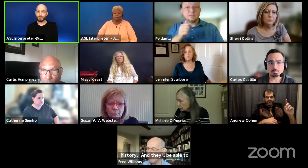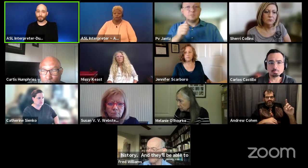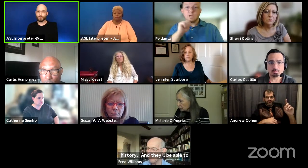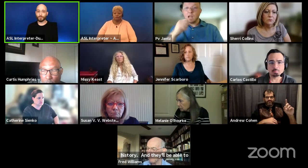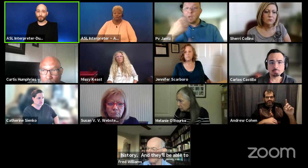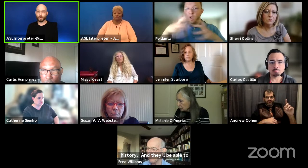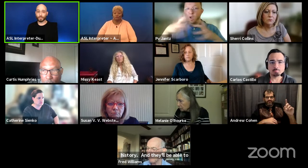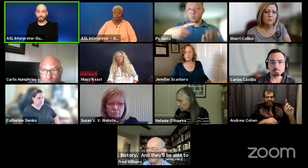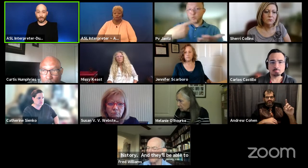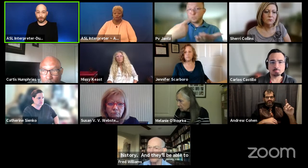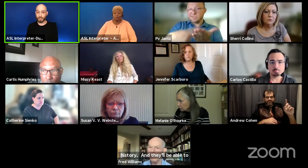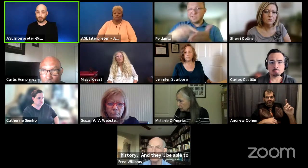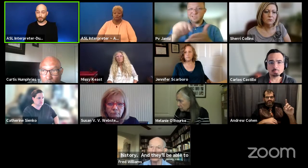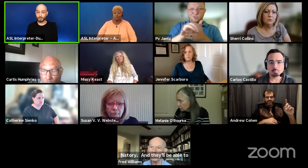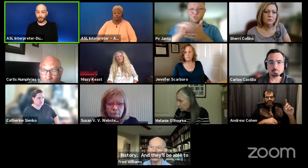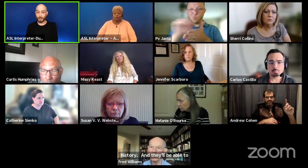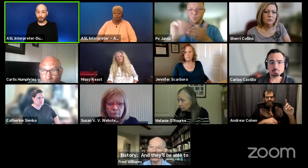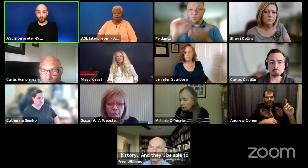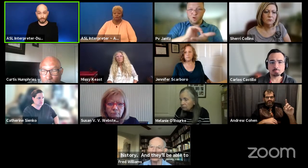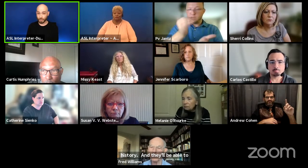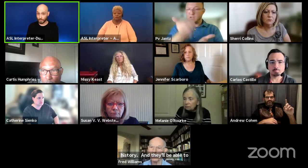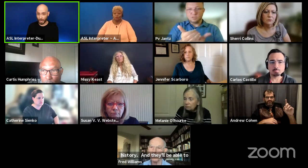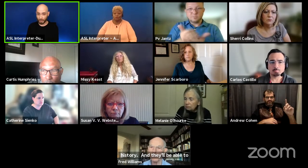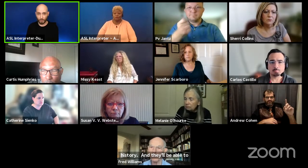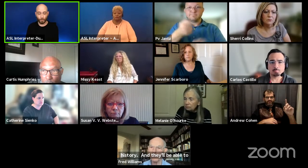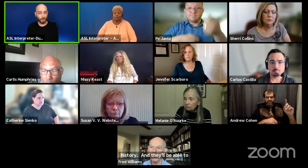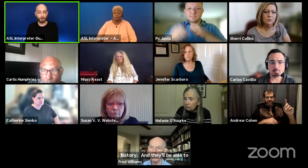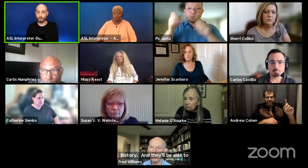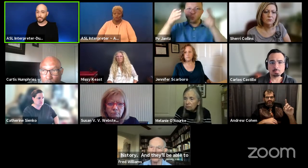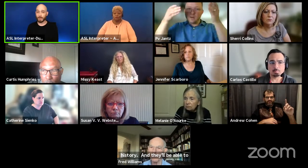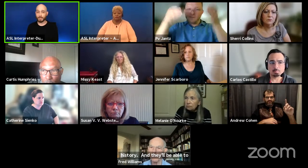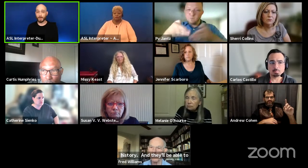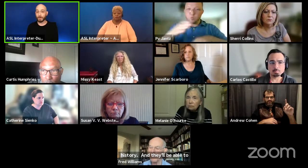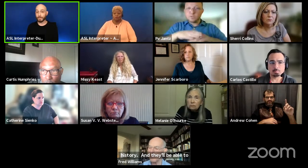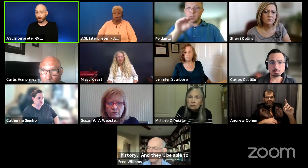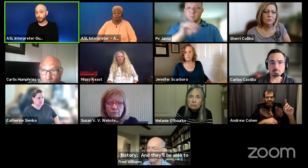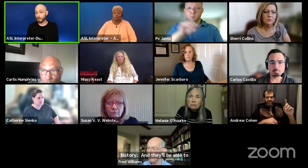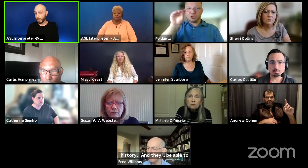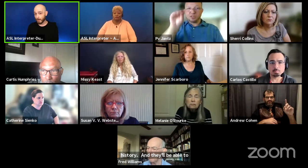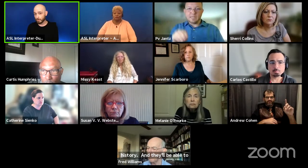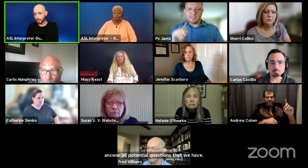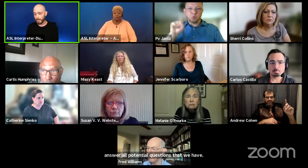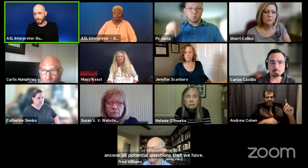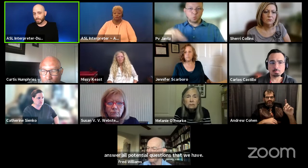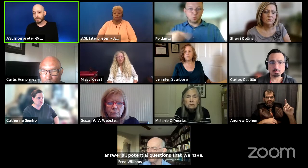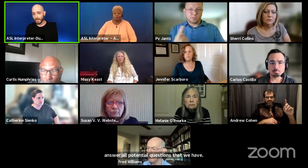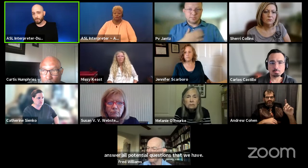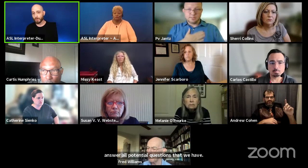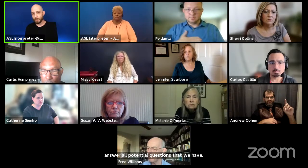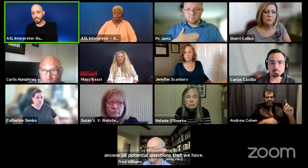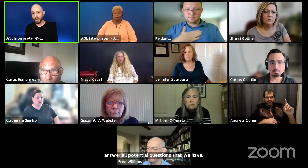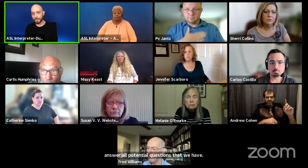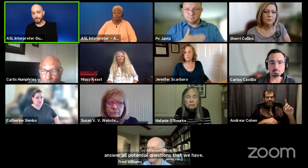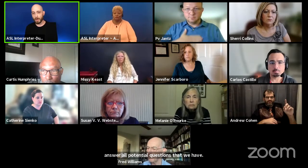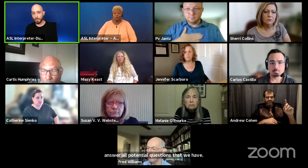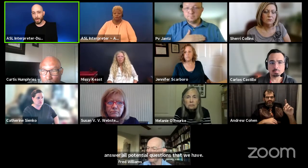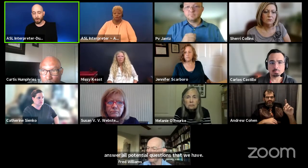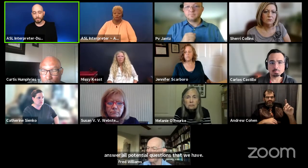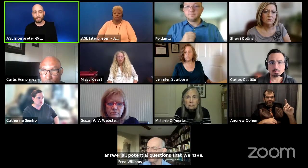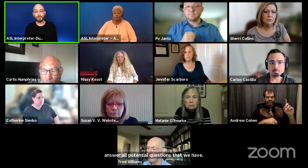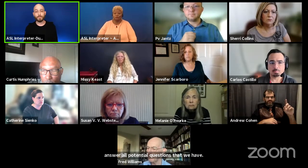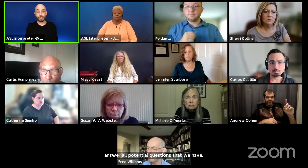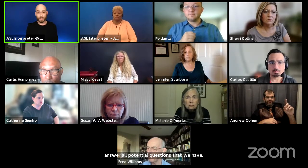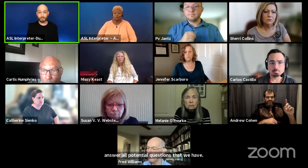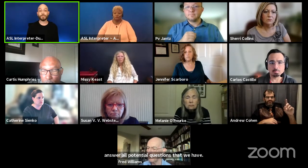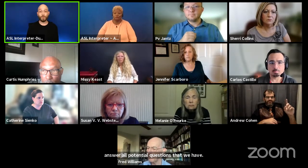that for Sherry's confidentiality, we're not going to be talking about a dollar amount. Instead, we will be talking